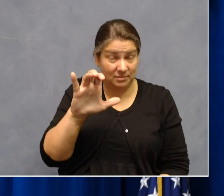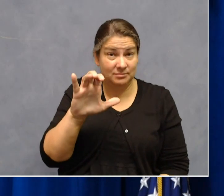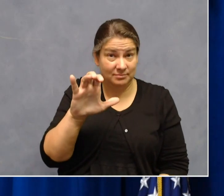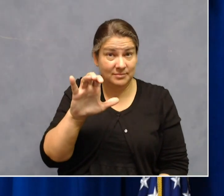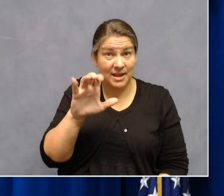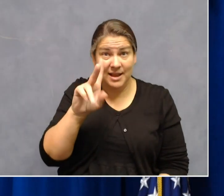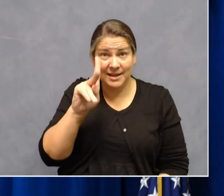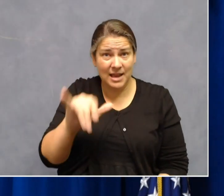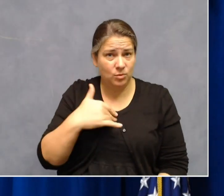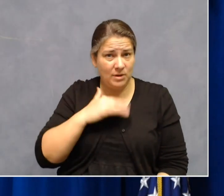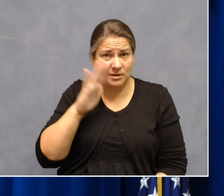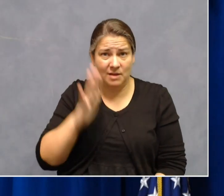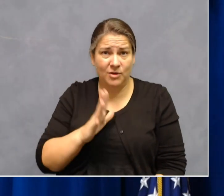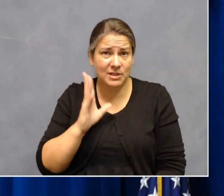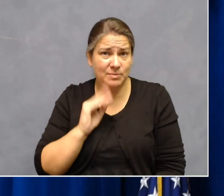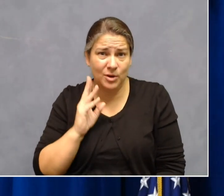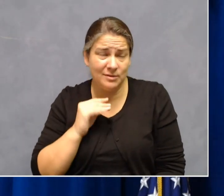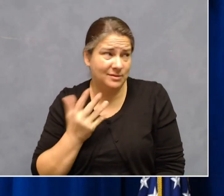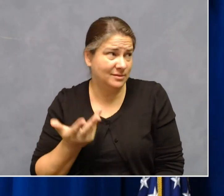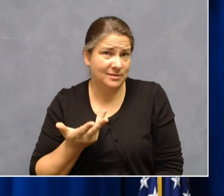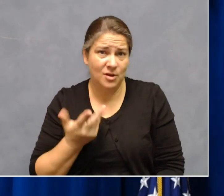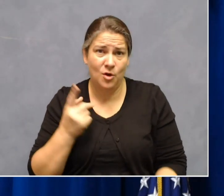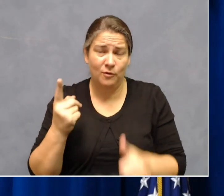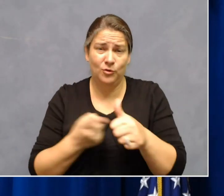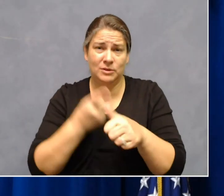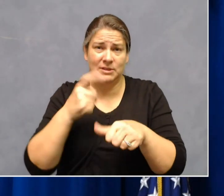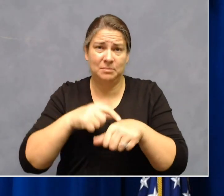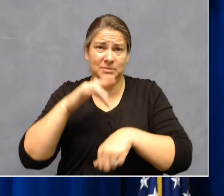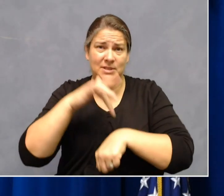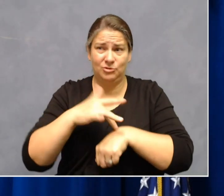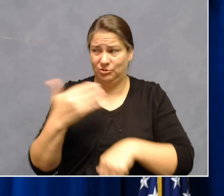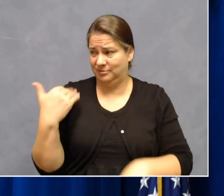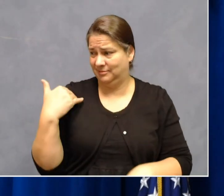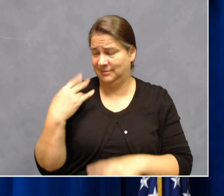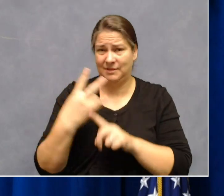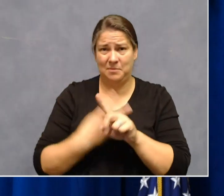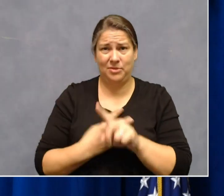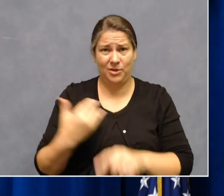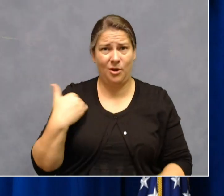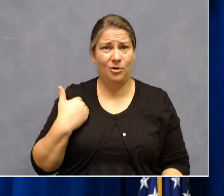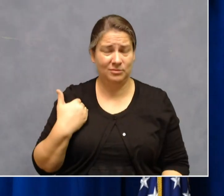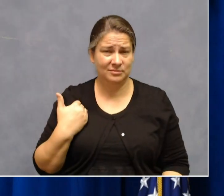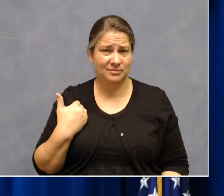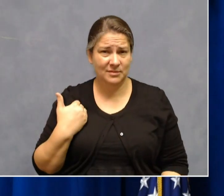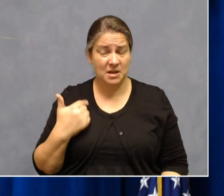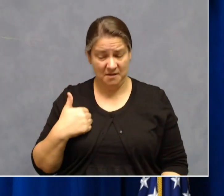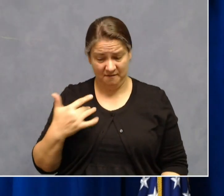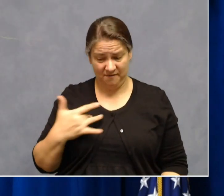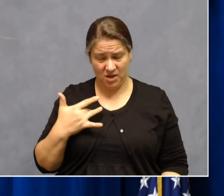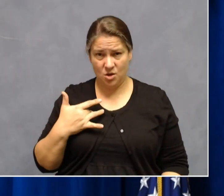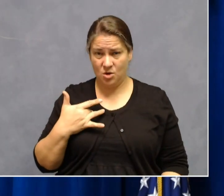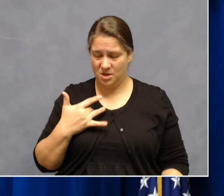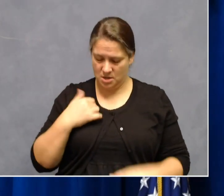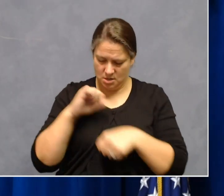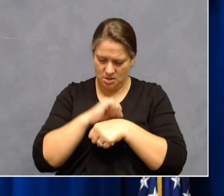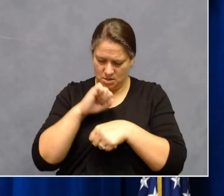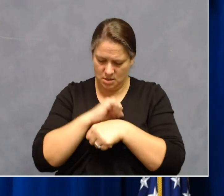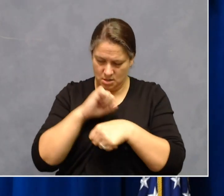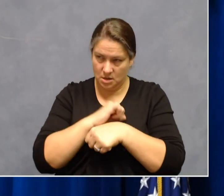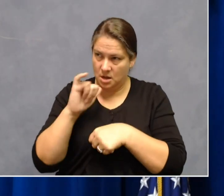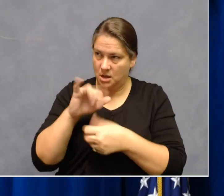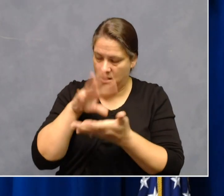till about 7 months ago. So I believe that we've worked really hard whether it's on the information that's